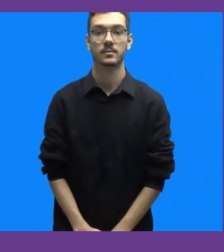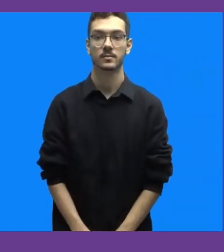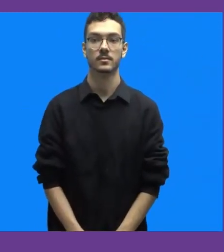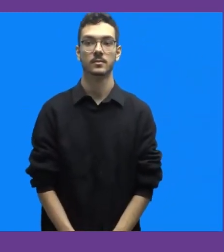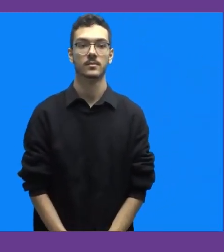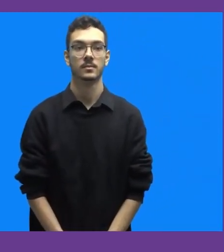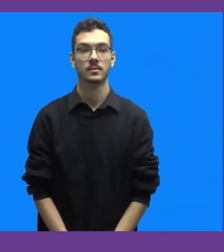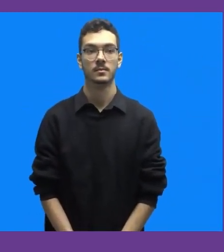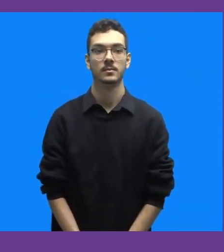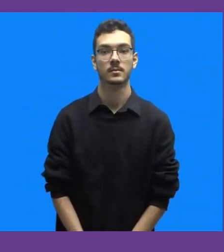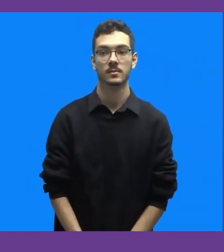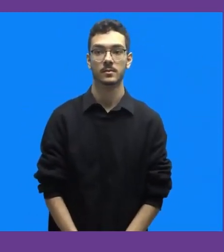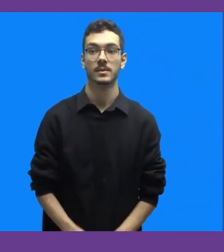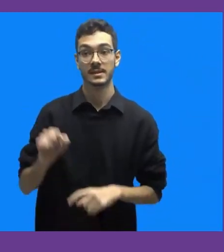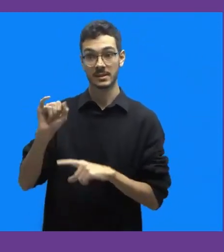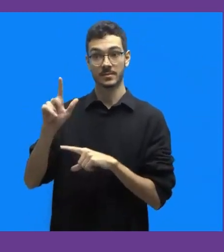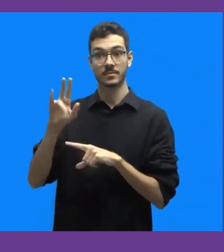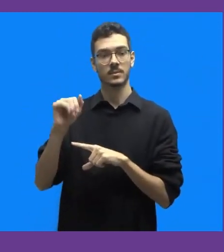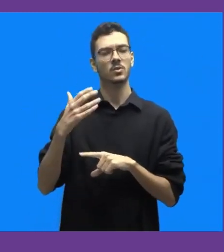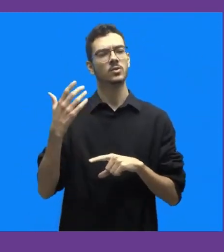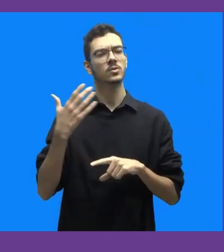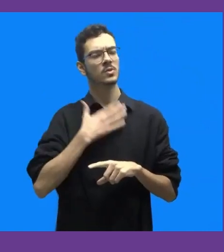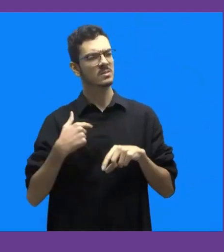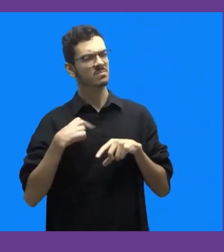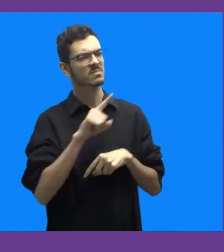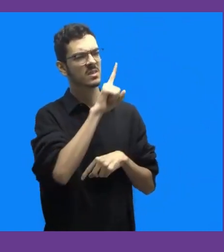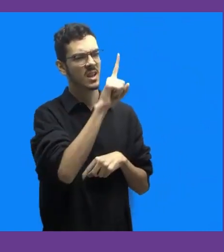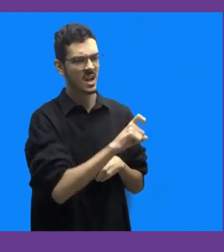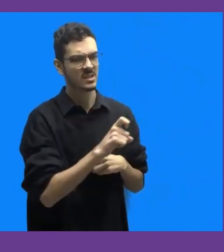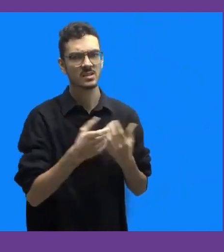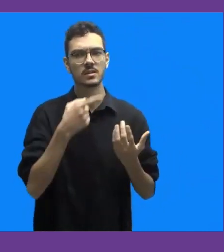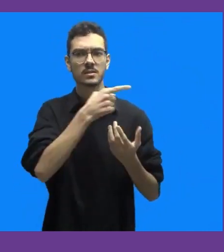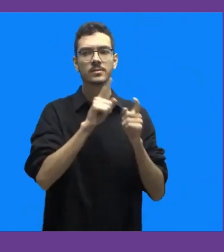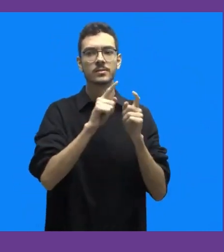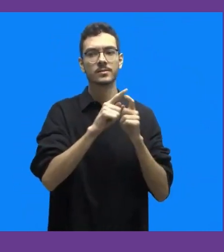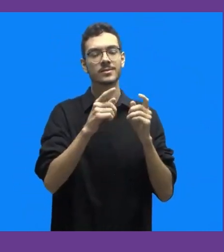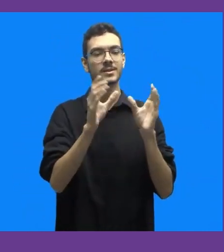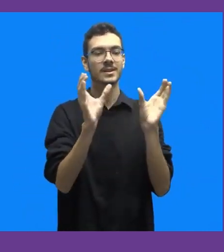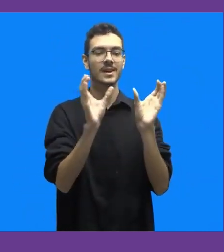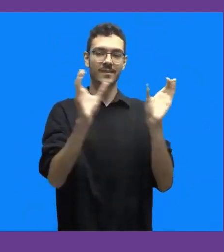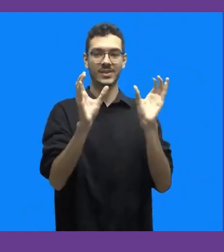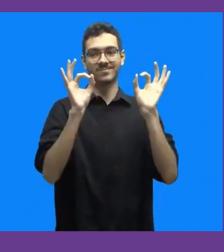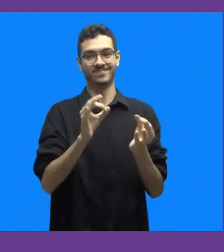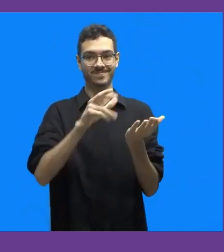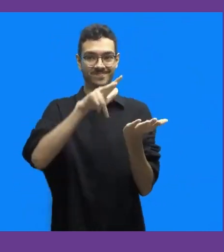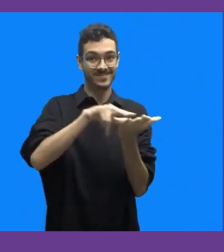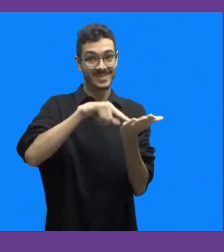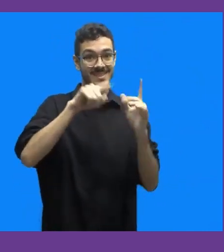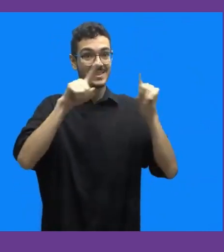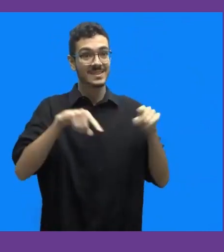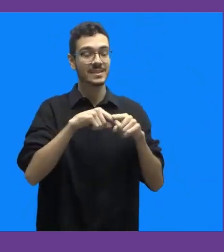universities that you were talking about briefly. What has been the biggest challenge in